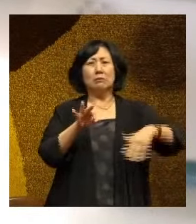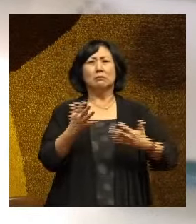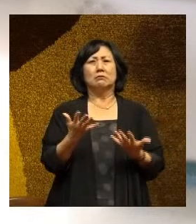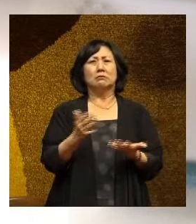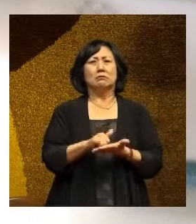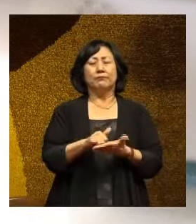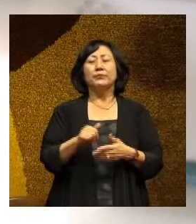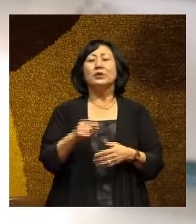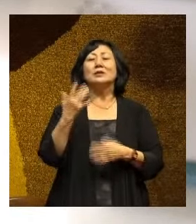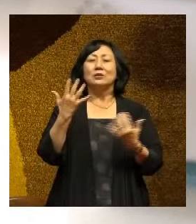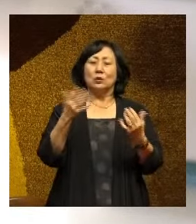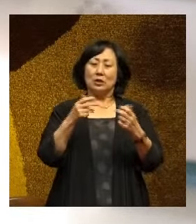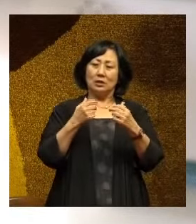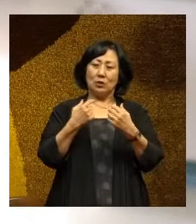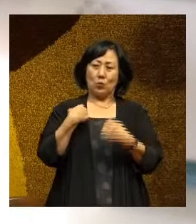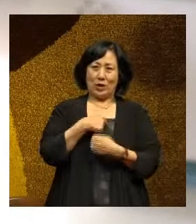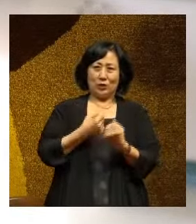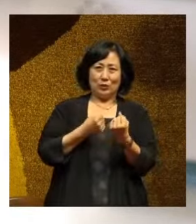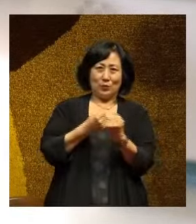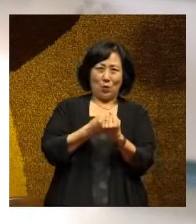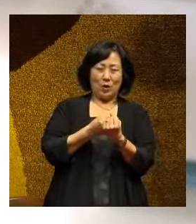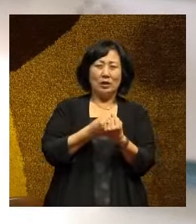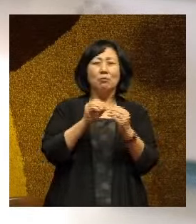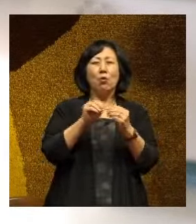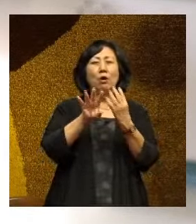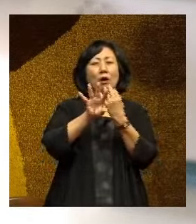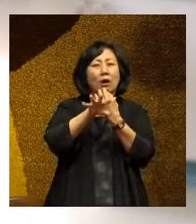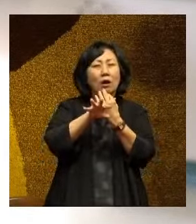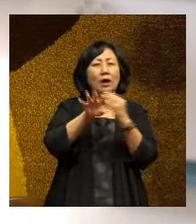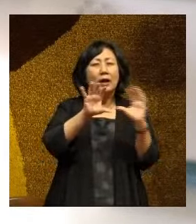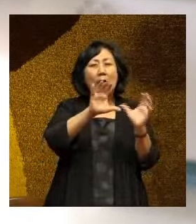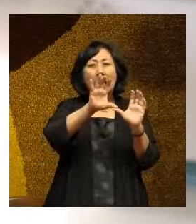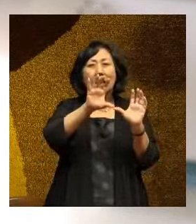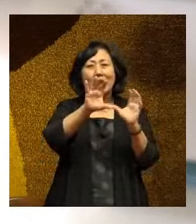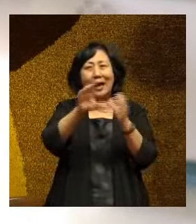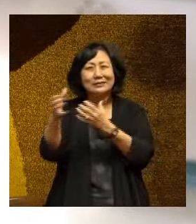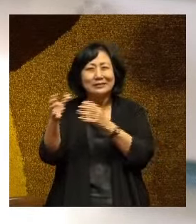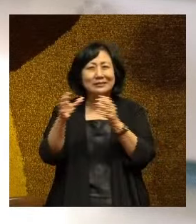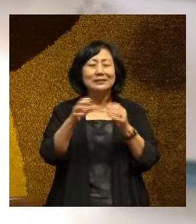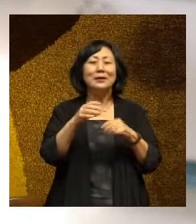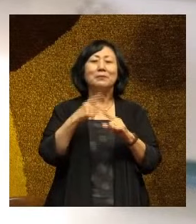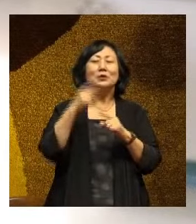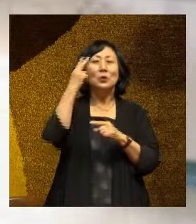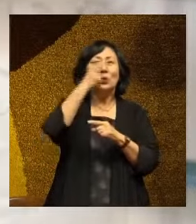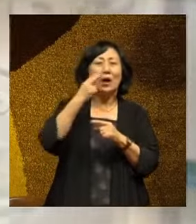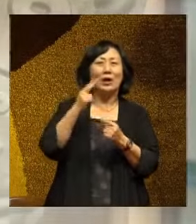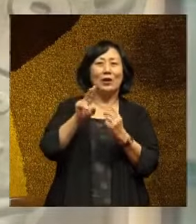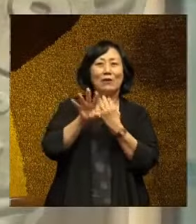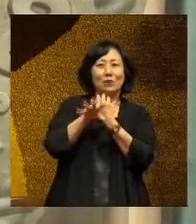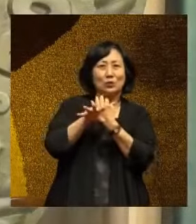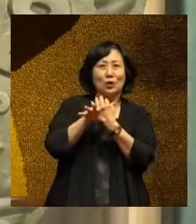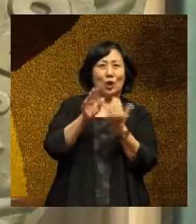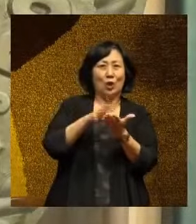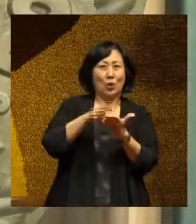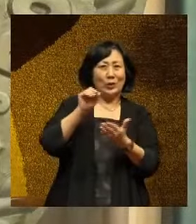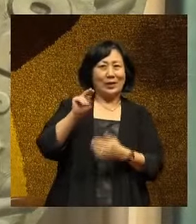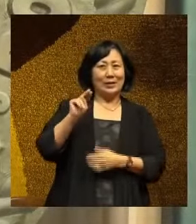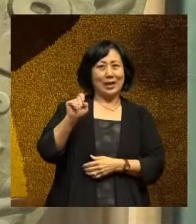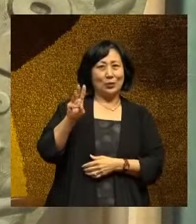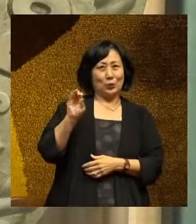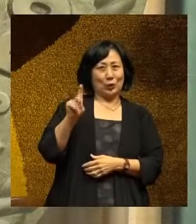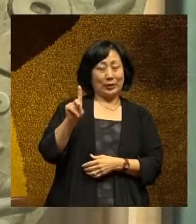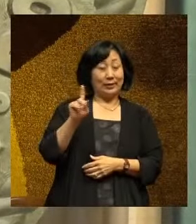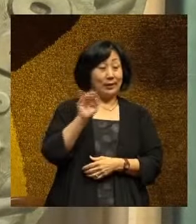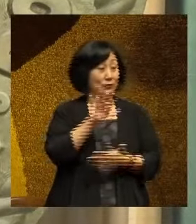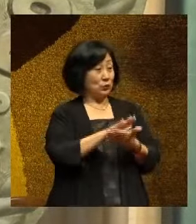the expansion of virtual classrooms and the Hawaii Virtual Learning Network. If a school on